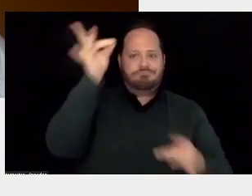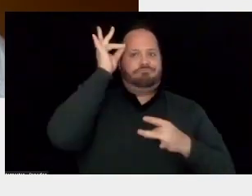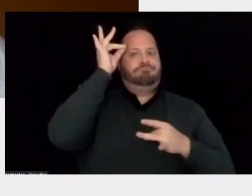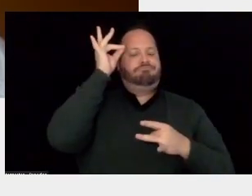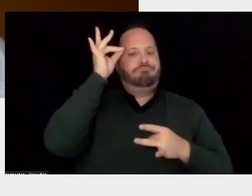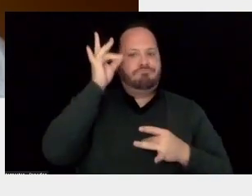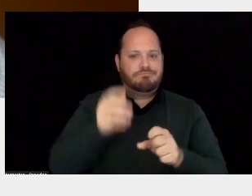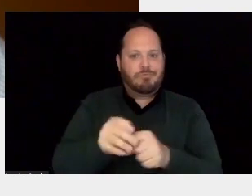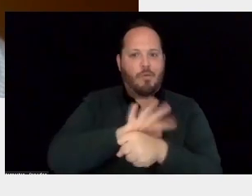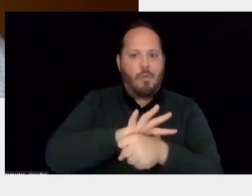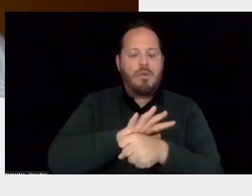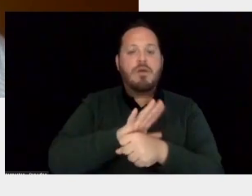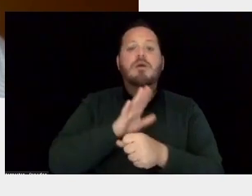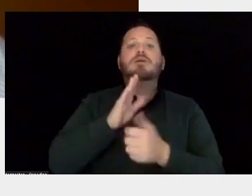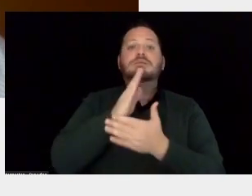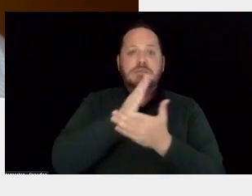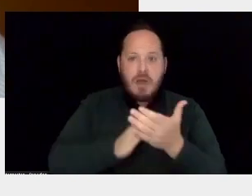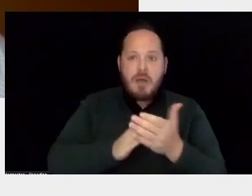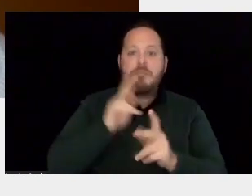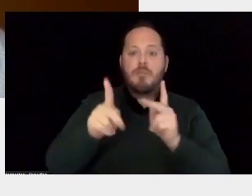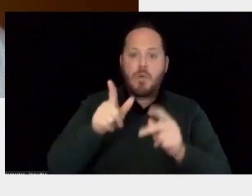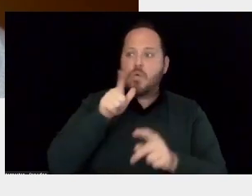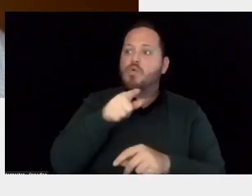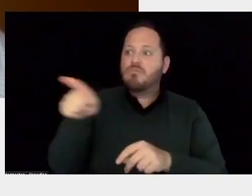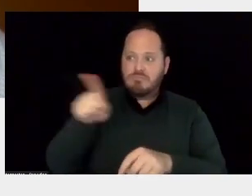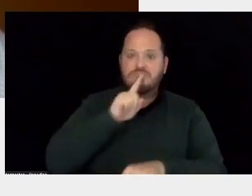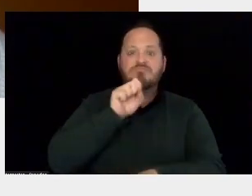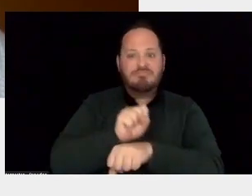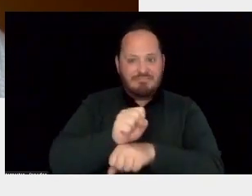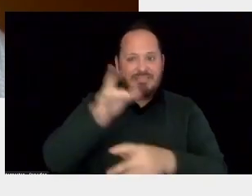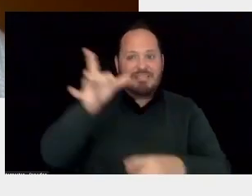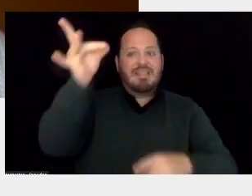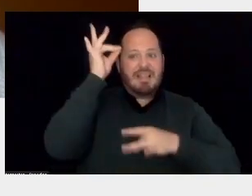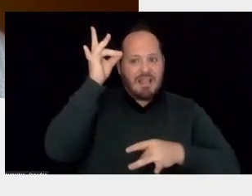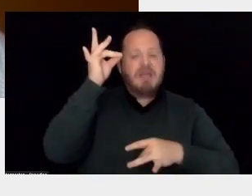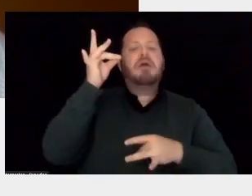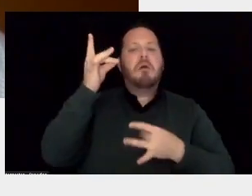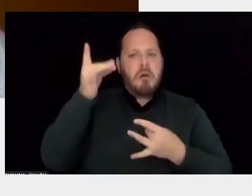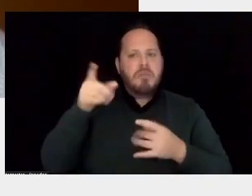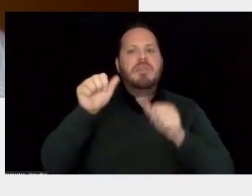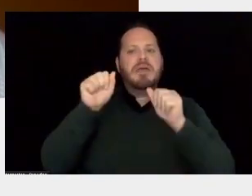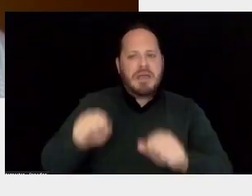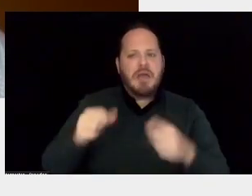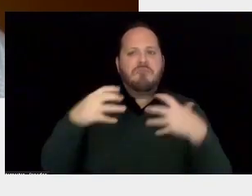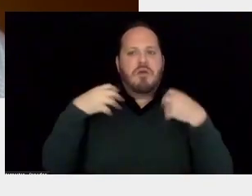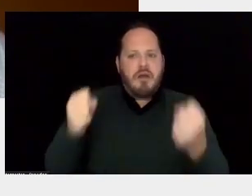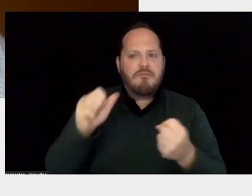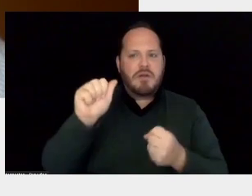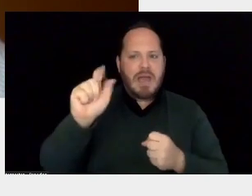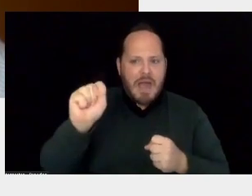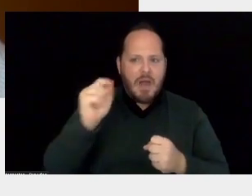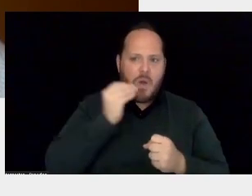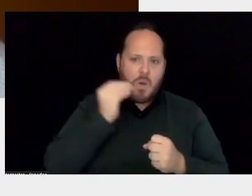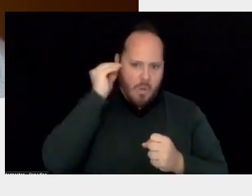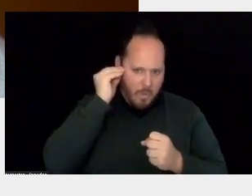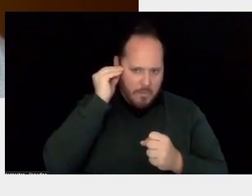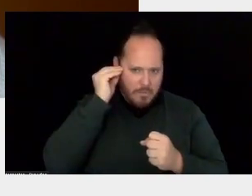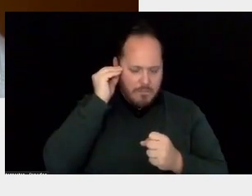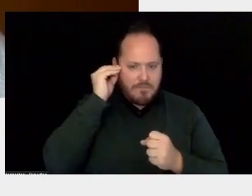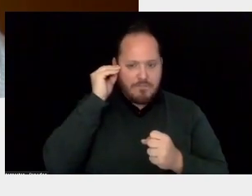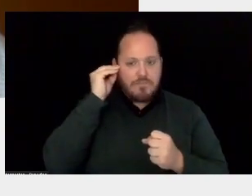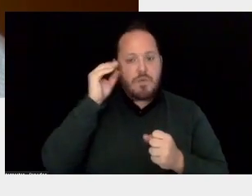to be hospitalized, and they will recover on their own at home. It's important to keep things in perspective. We know that there are folks who are at higher risk